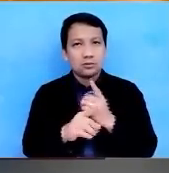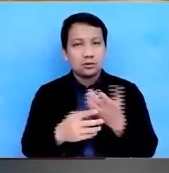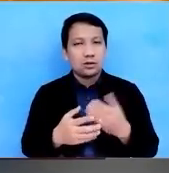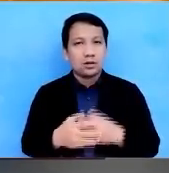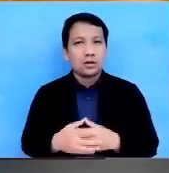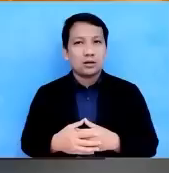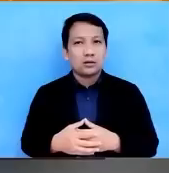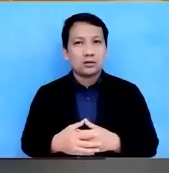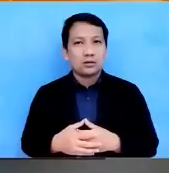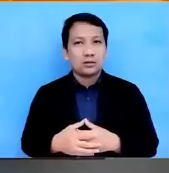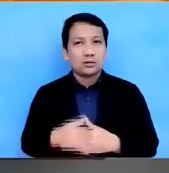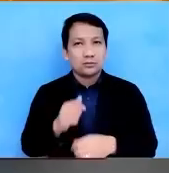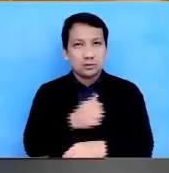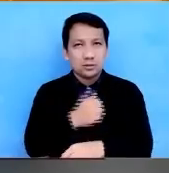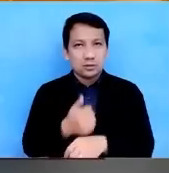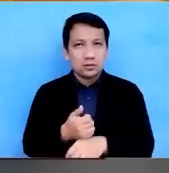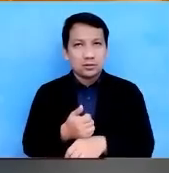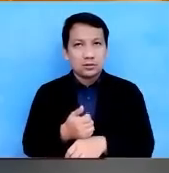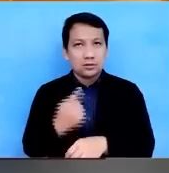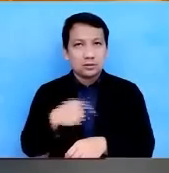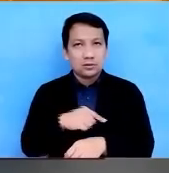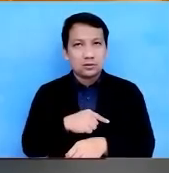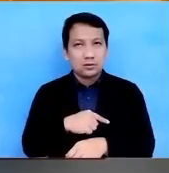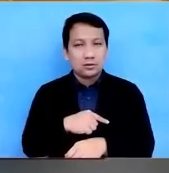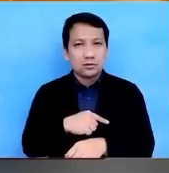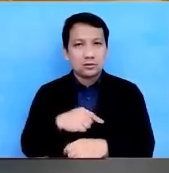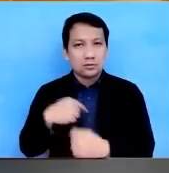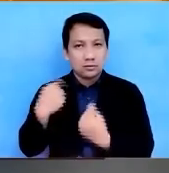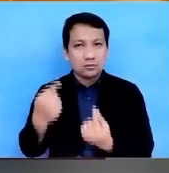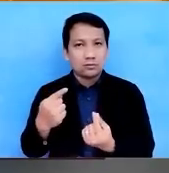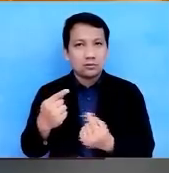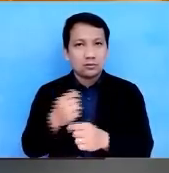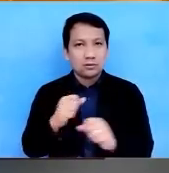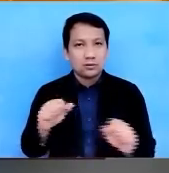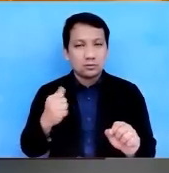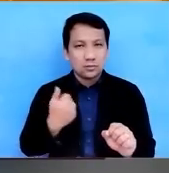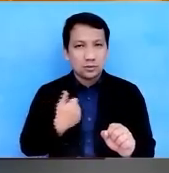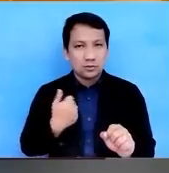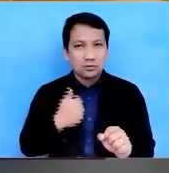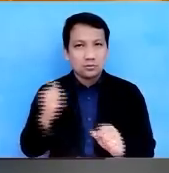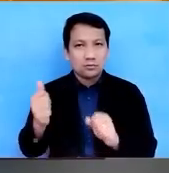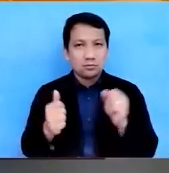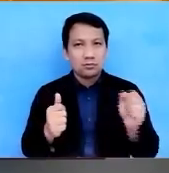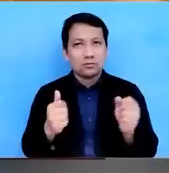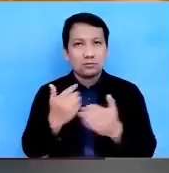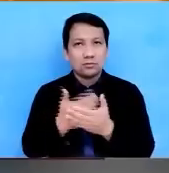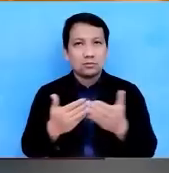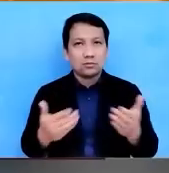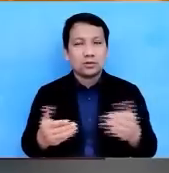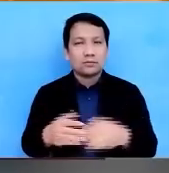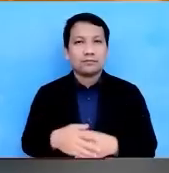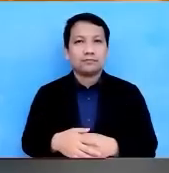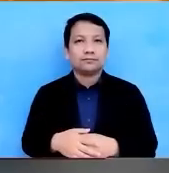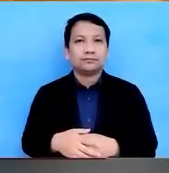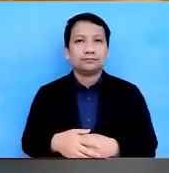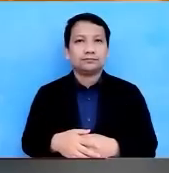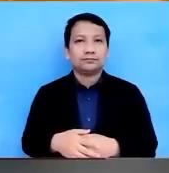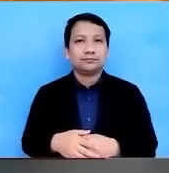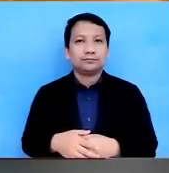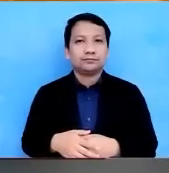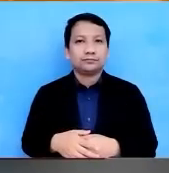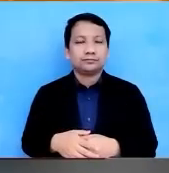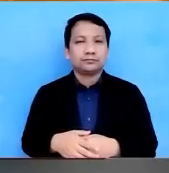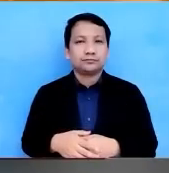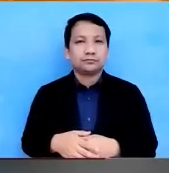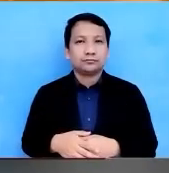will have the authority to carry firearms in order to protect themselves or in order to protect the property that